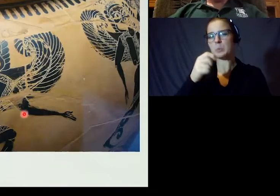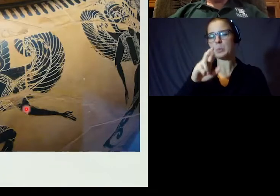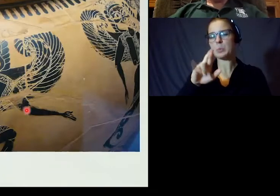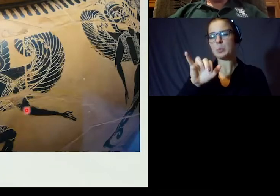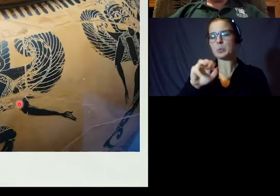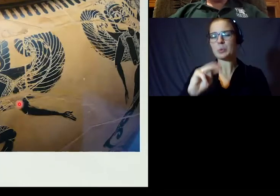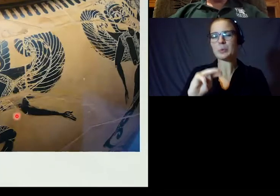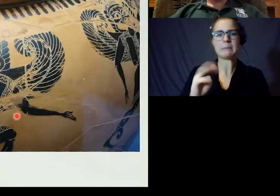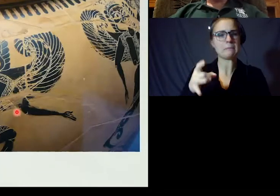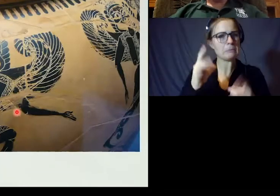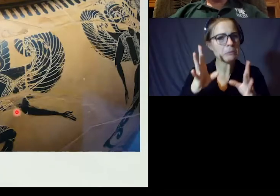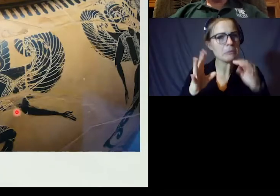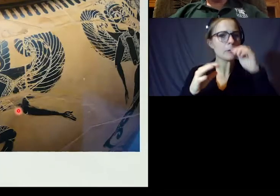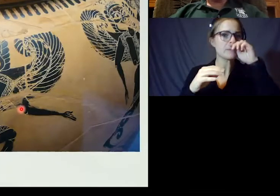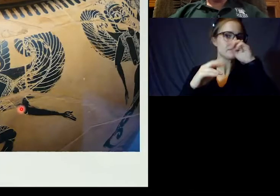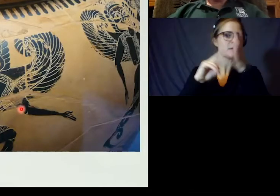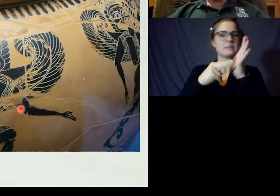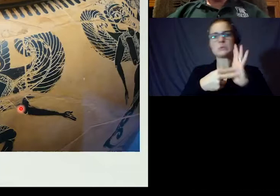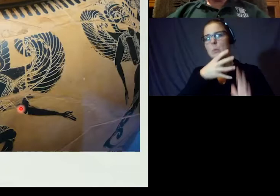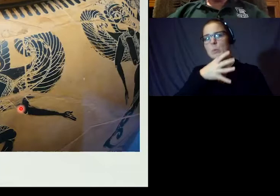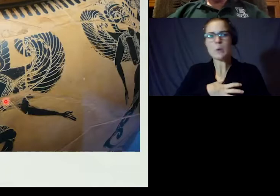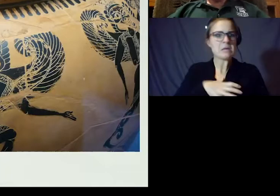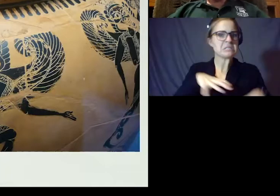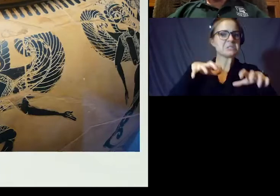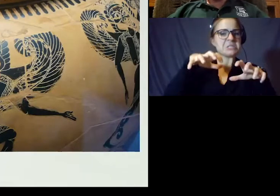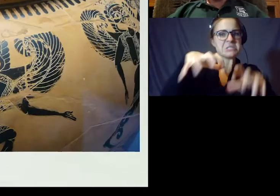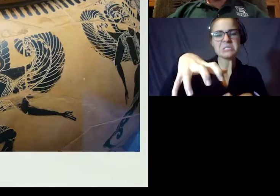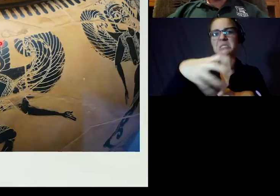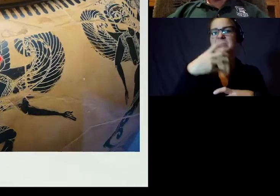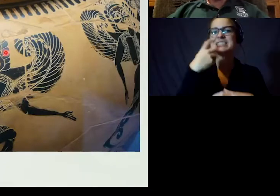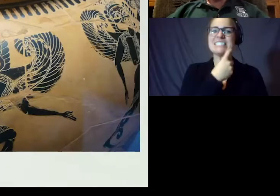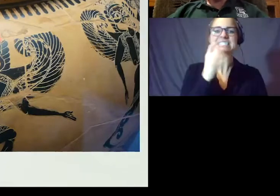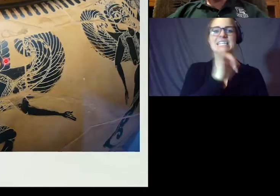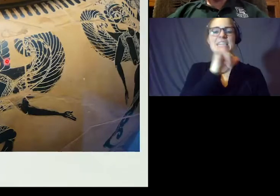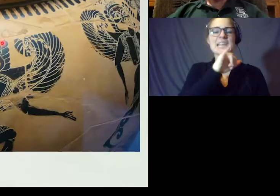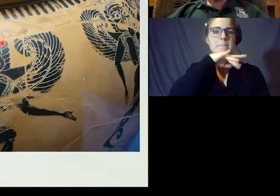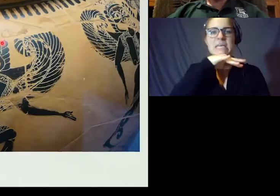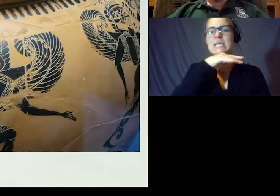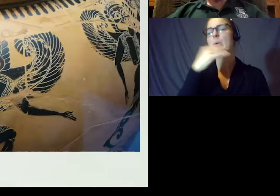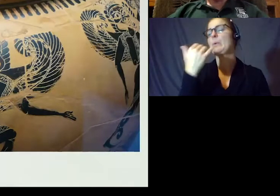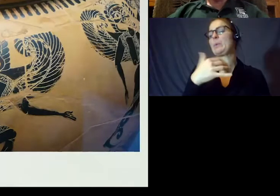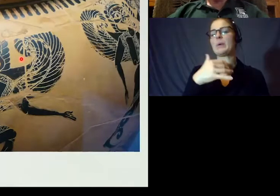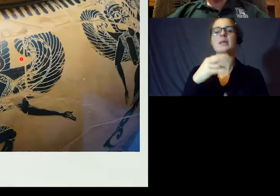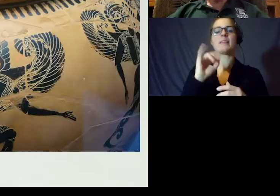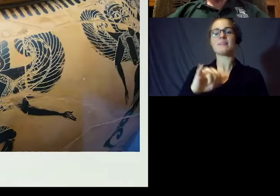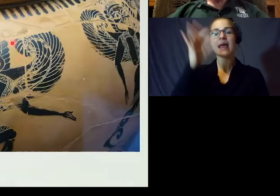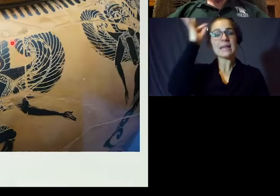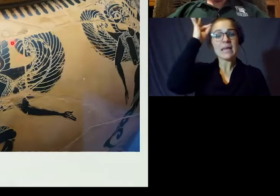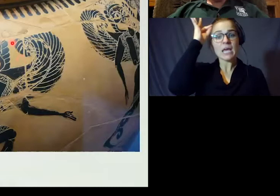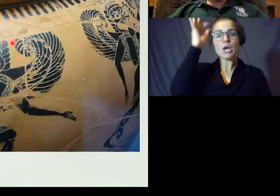Monstrous women with brass claws and teeth of pigs. The main thing is this hair here, which is actually